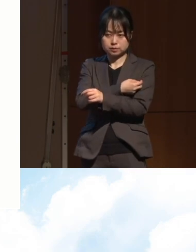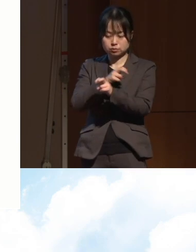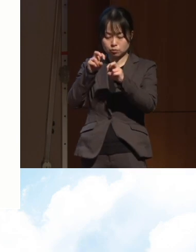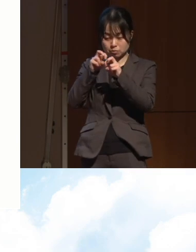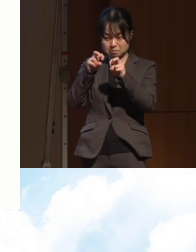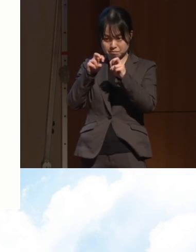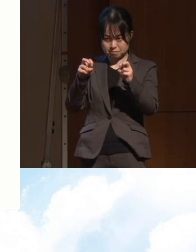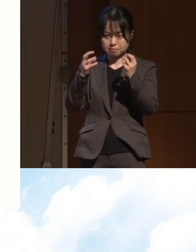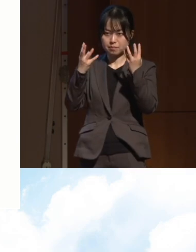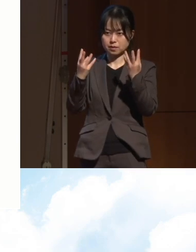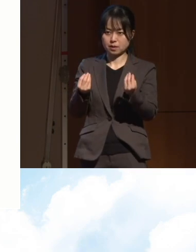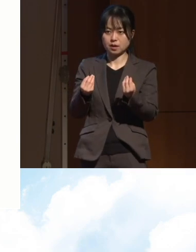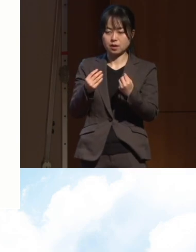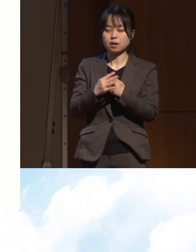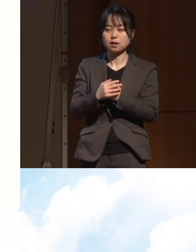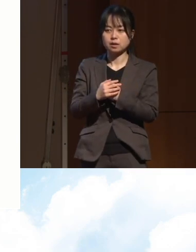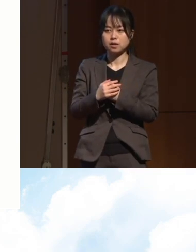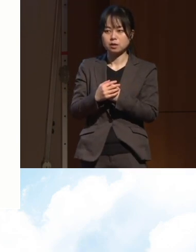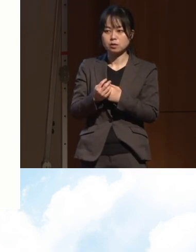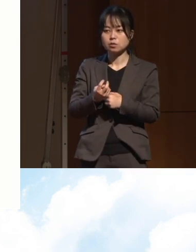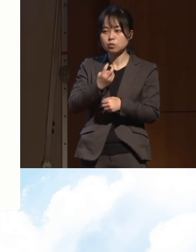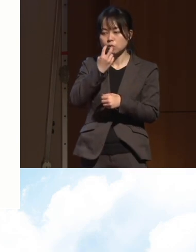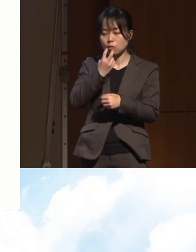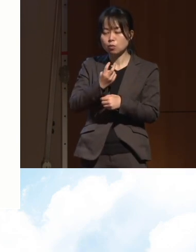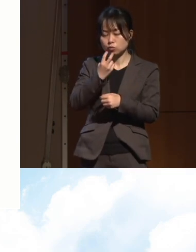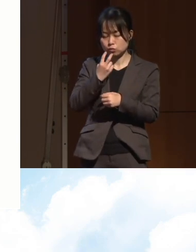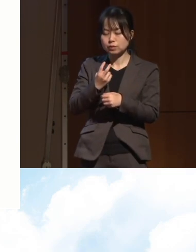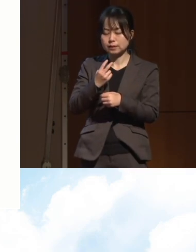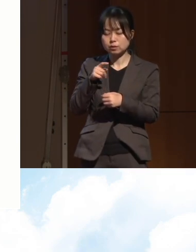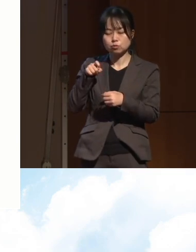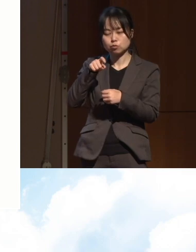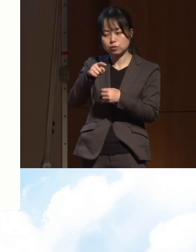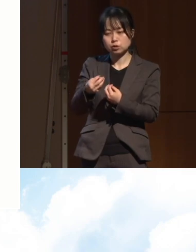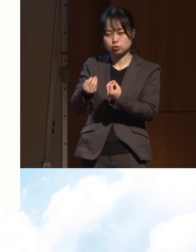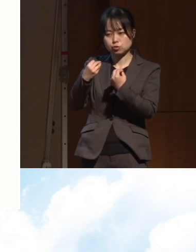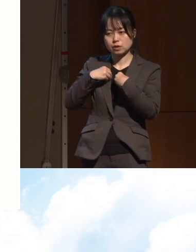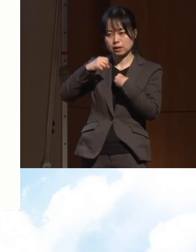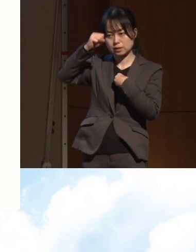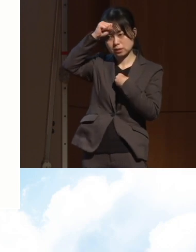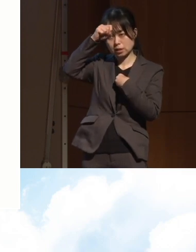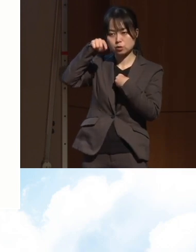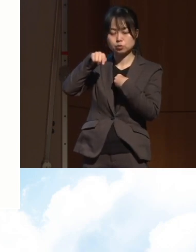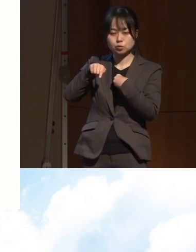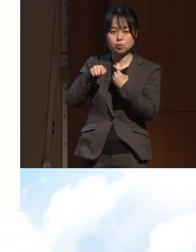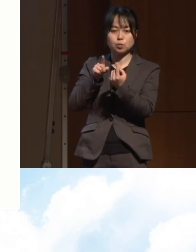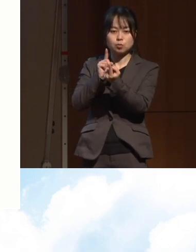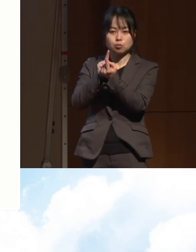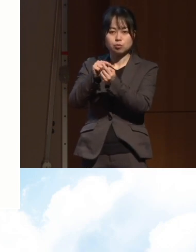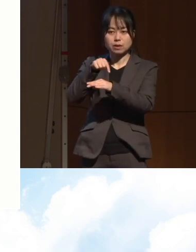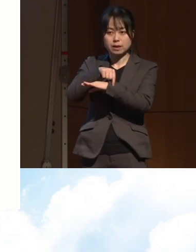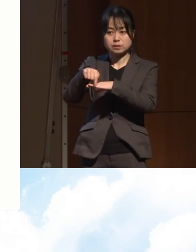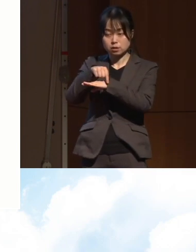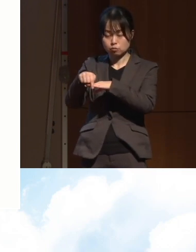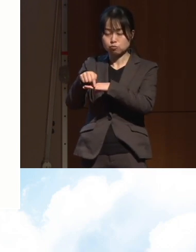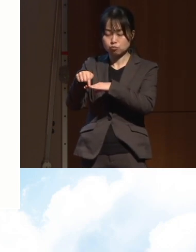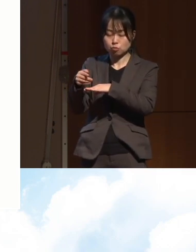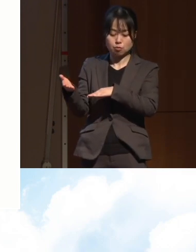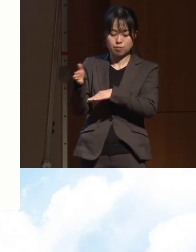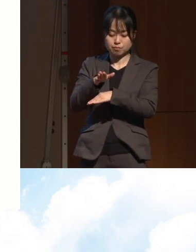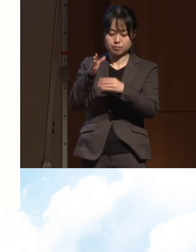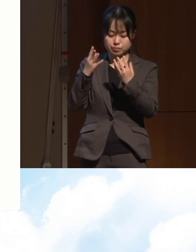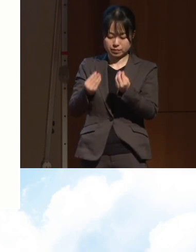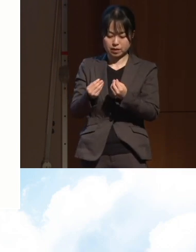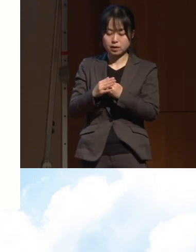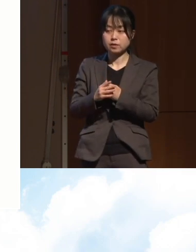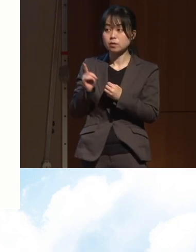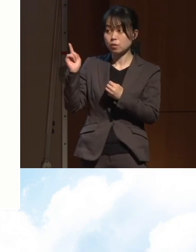infection. And this is the final slide. So for pandemic preparedness, our institute should have specialists on